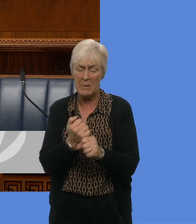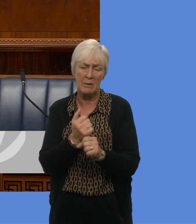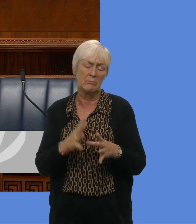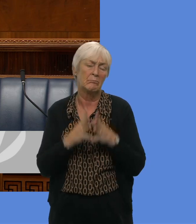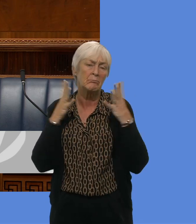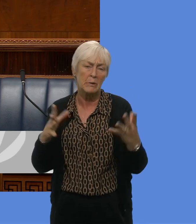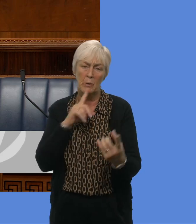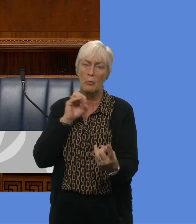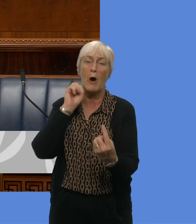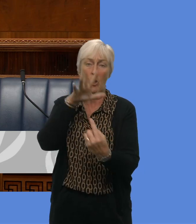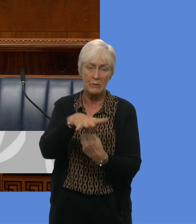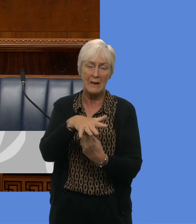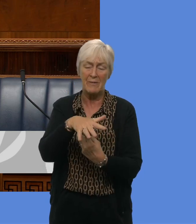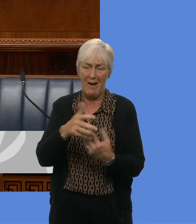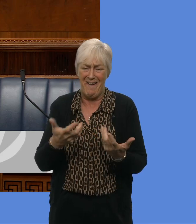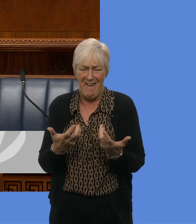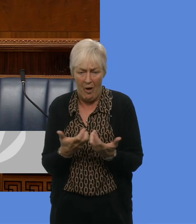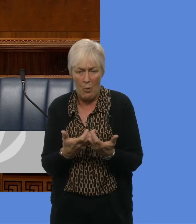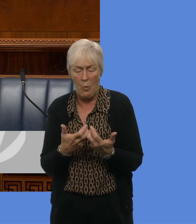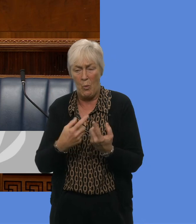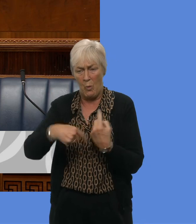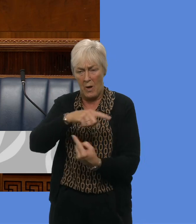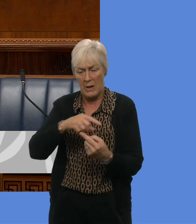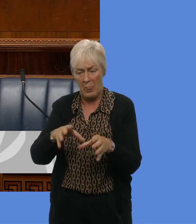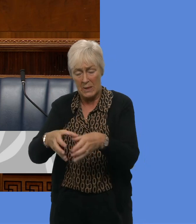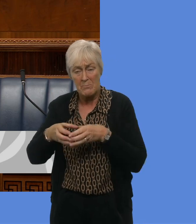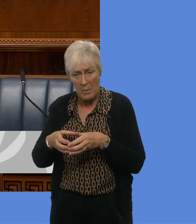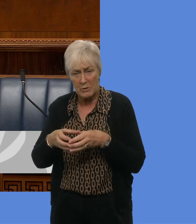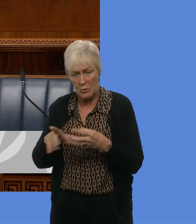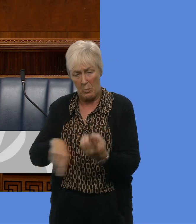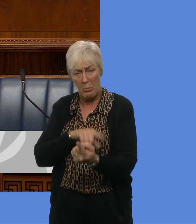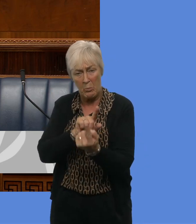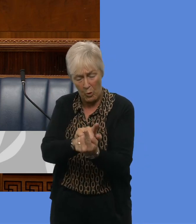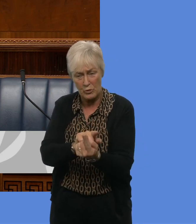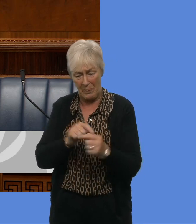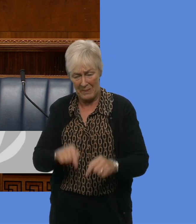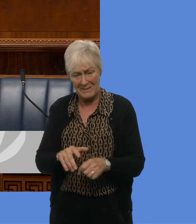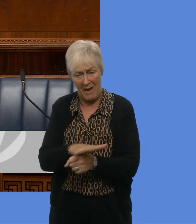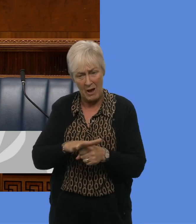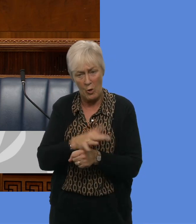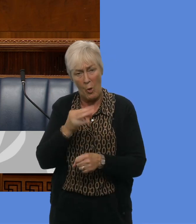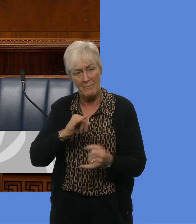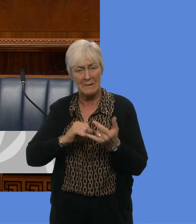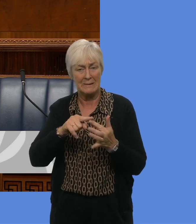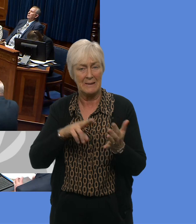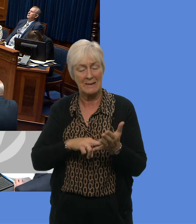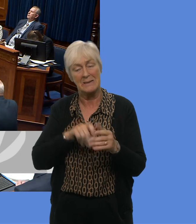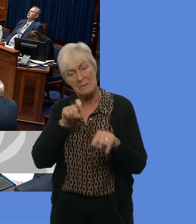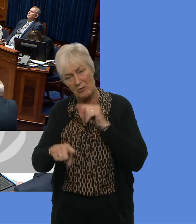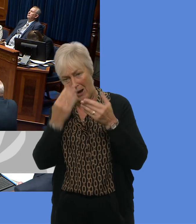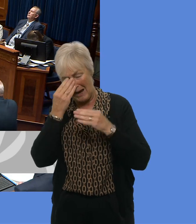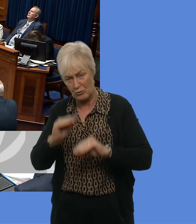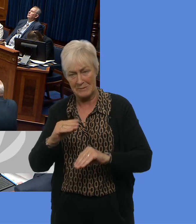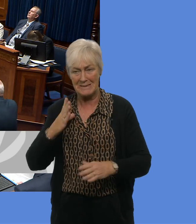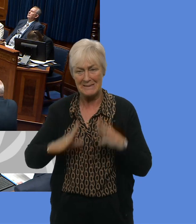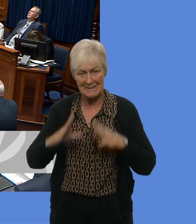in terms of how the department approaches this area of special educational needs? I